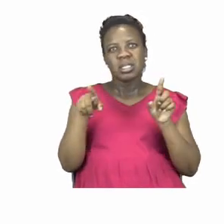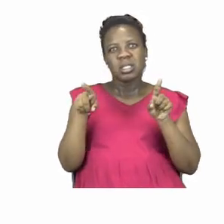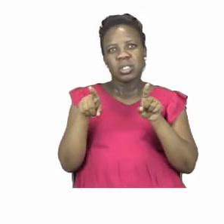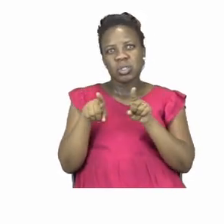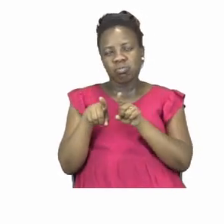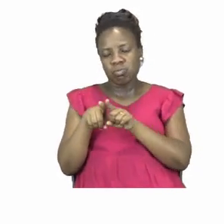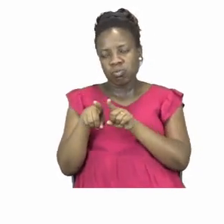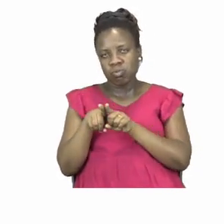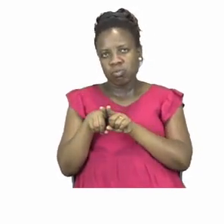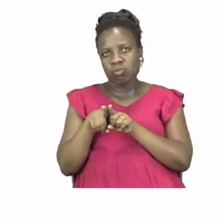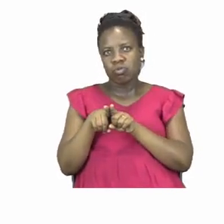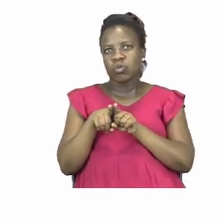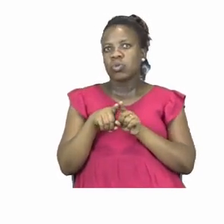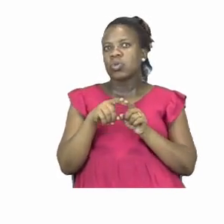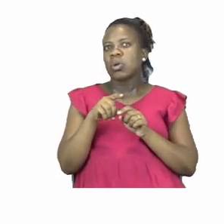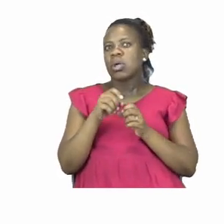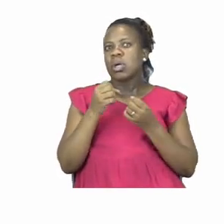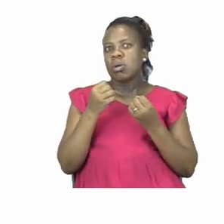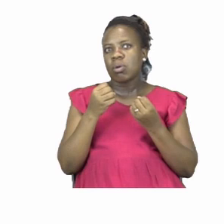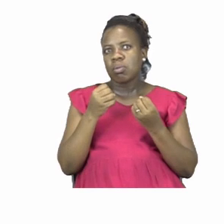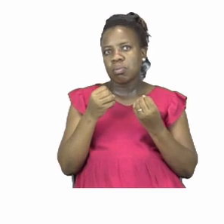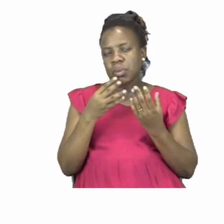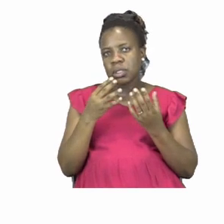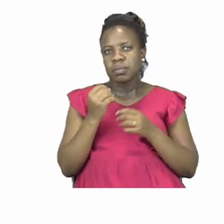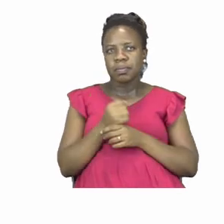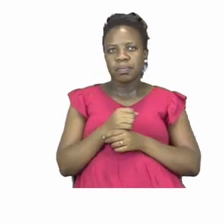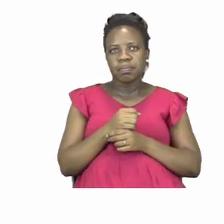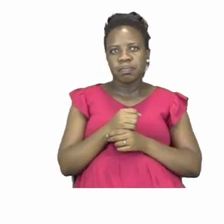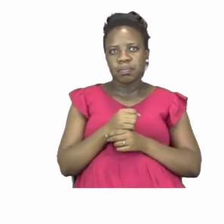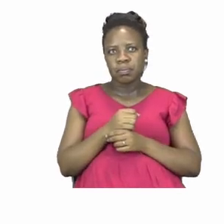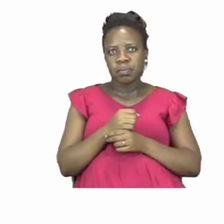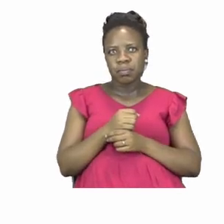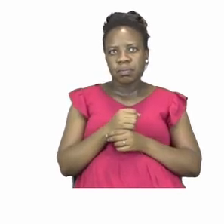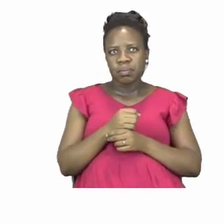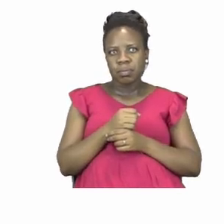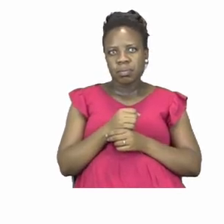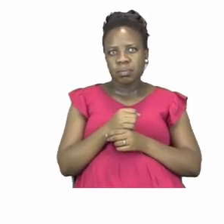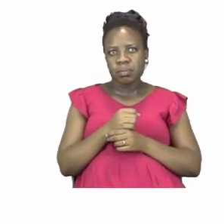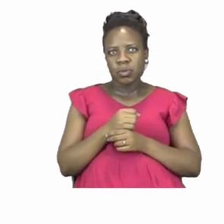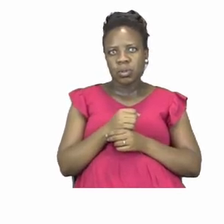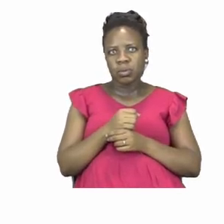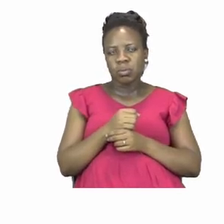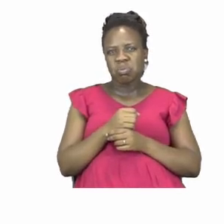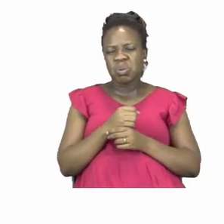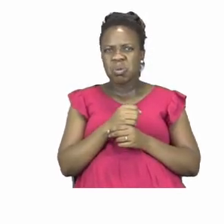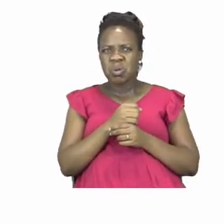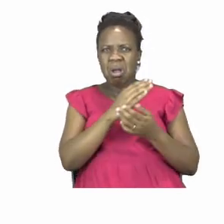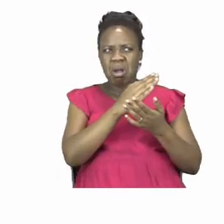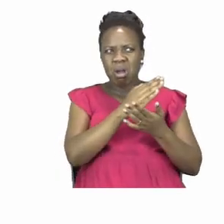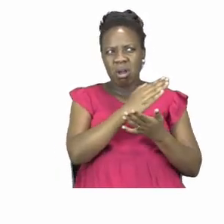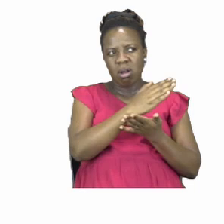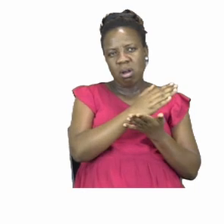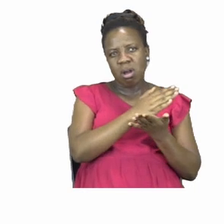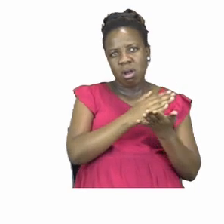half a liter. If you look carefully at the jar, half of a liter is equal to